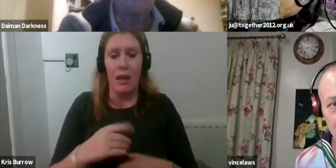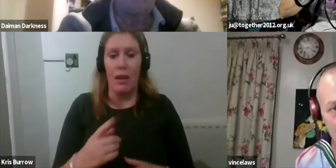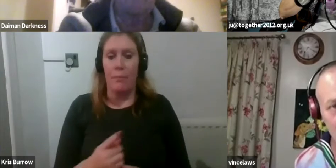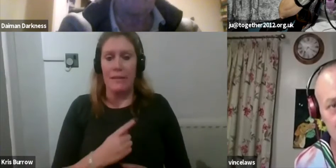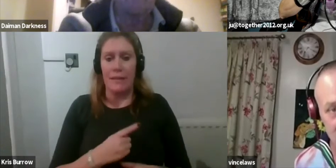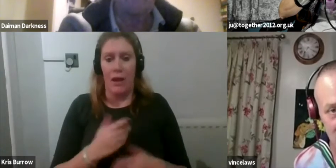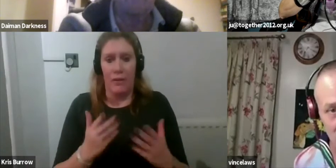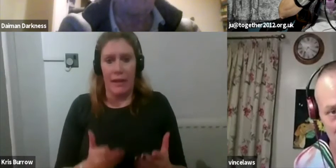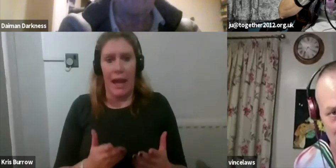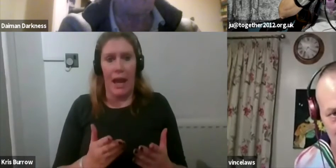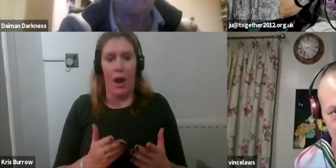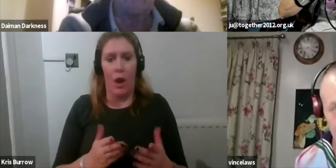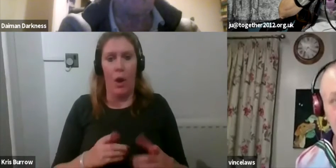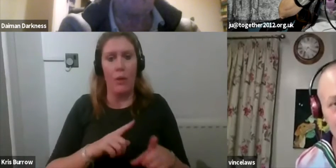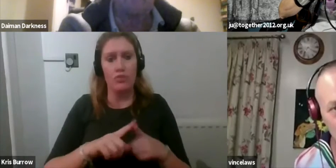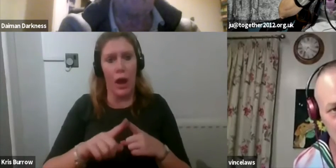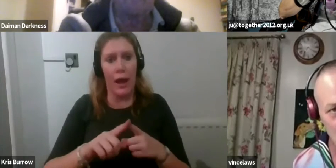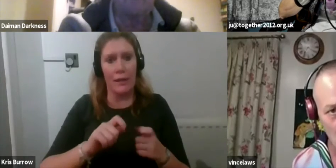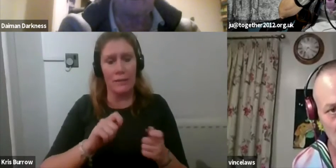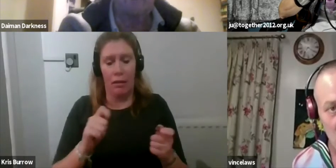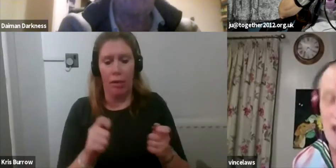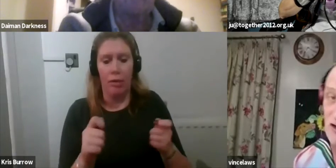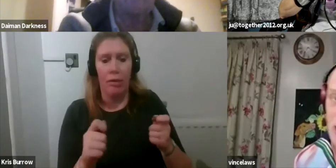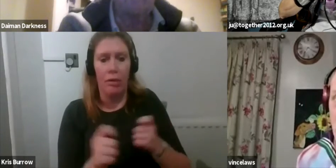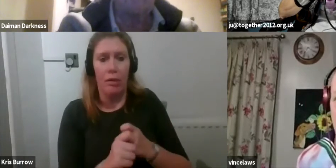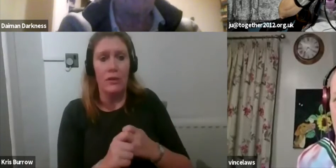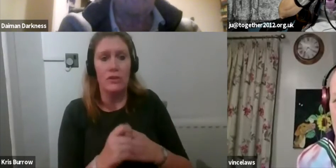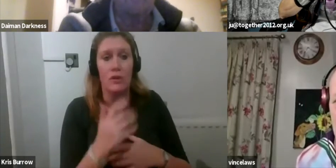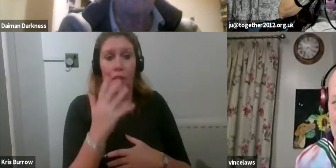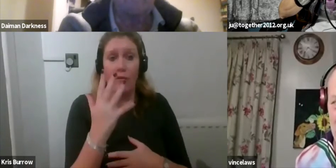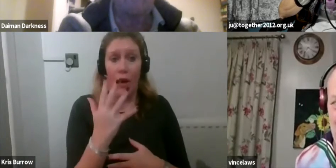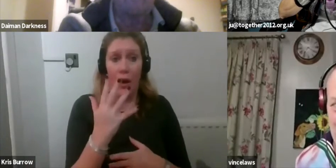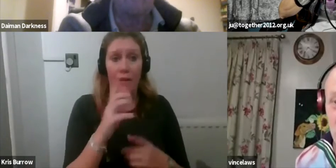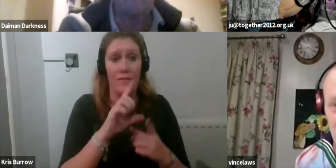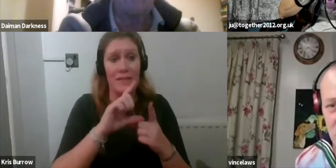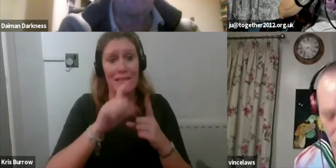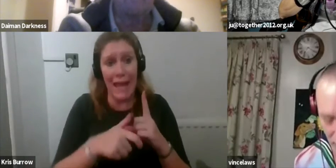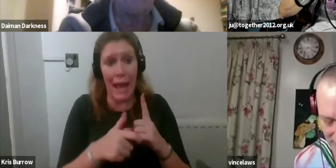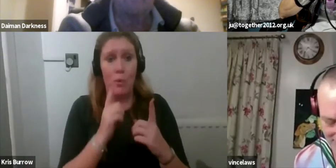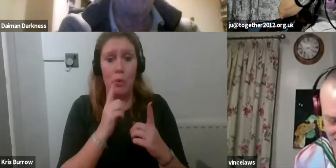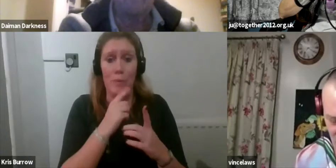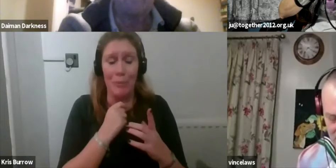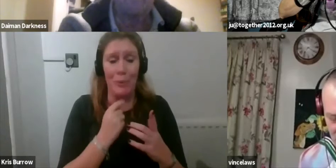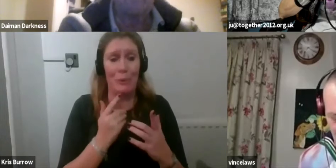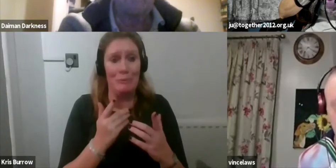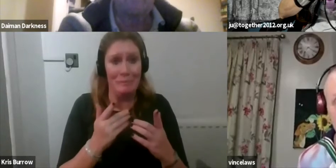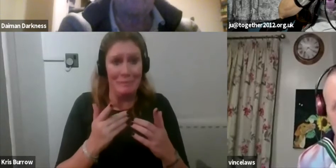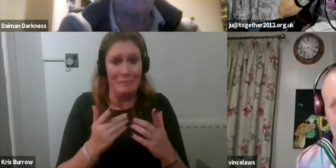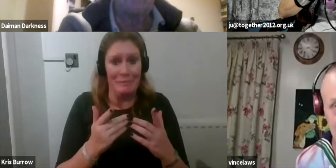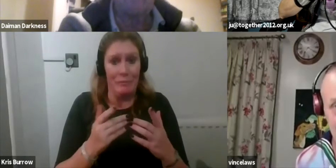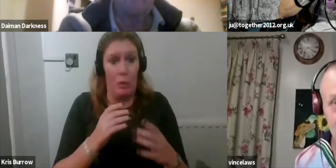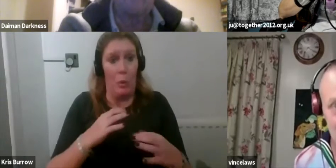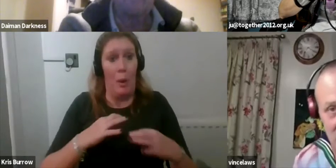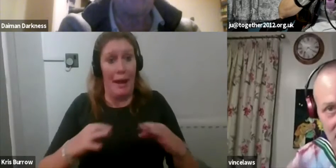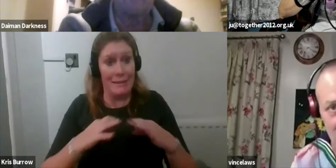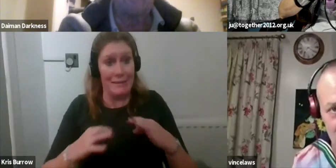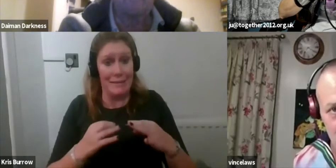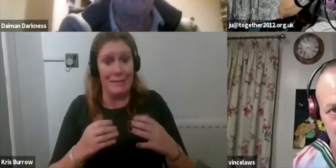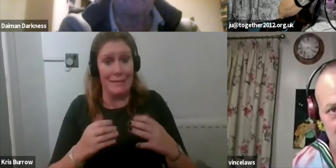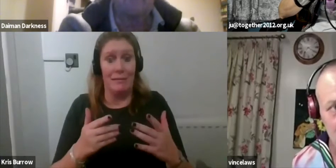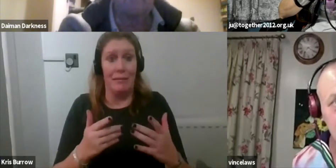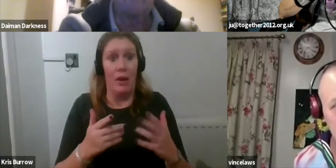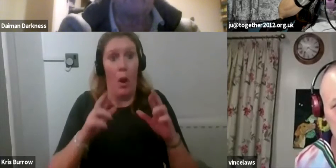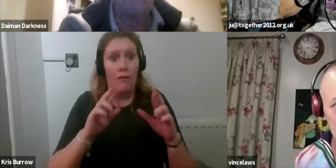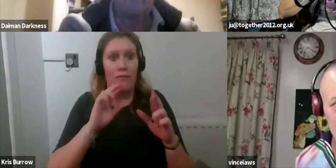for 5 disabled actors to take on tour. Don't know quite when that's going to happen because of COVID, et cetera, et cetera. But that is exactly as